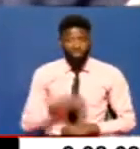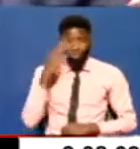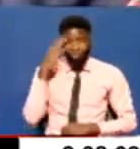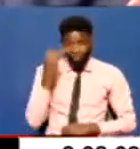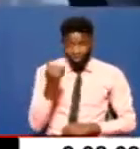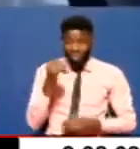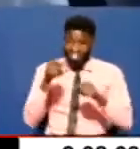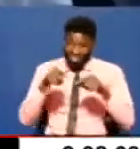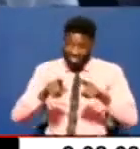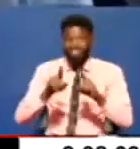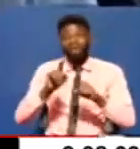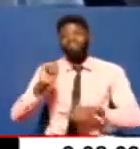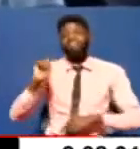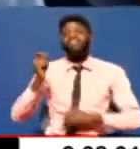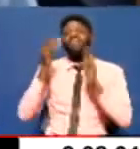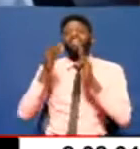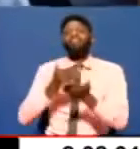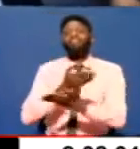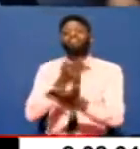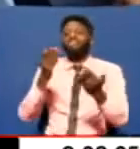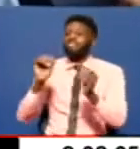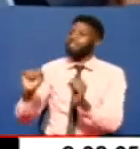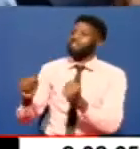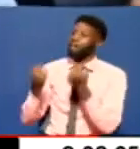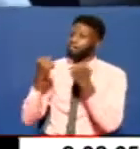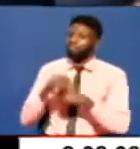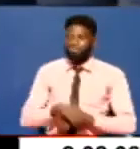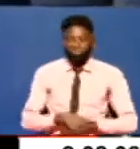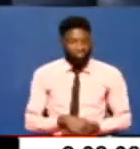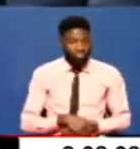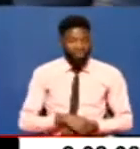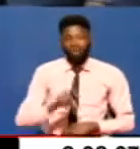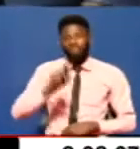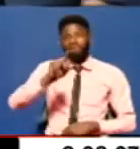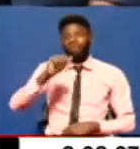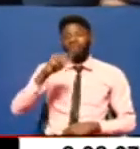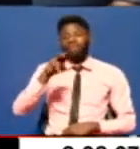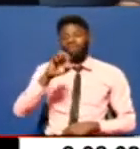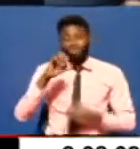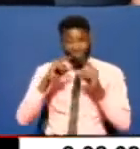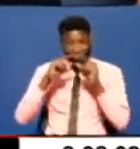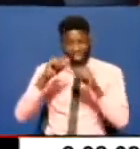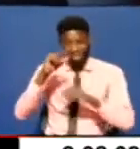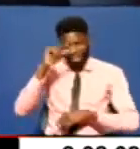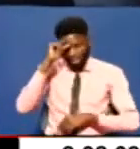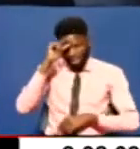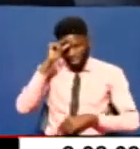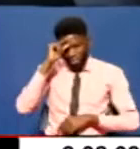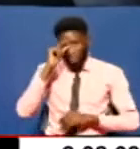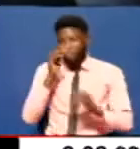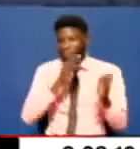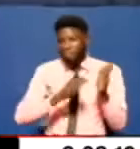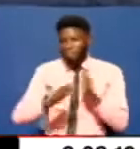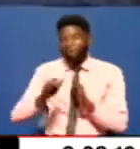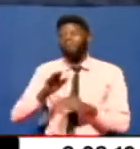You are saving Kenyans. Kagwe noted that the government was also set to vaccinate 5 million Kenyans during the month of October. He said that a